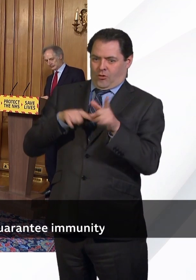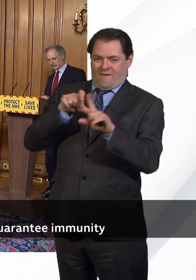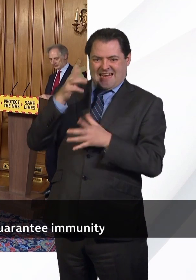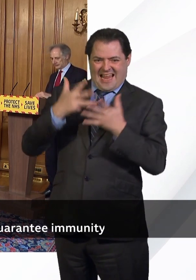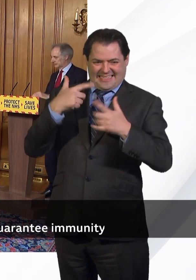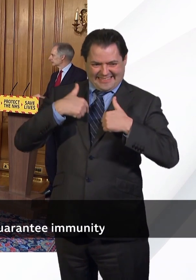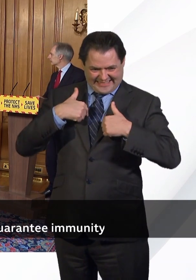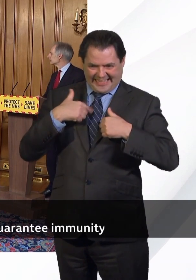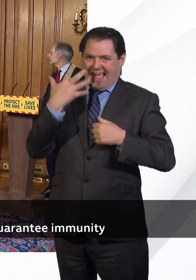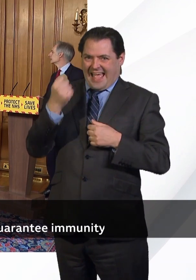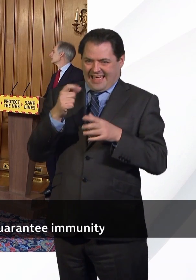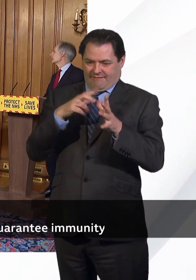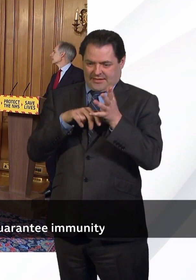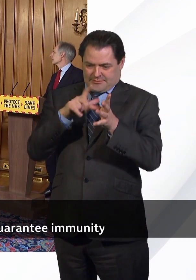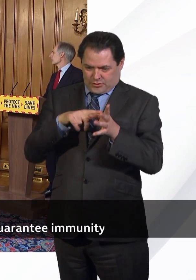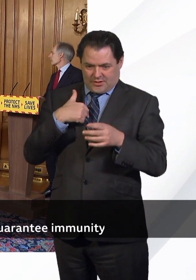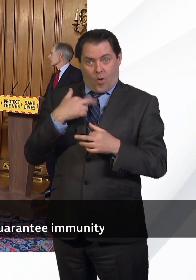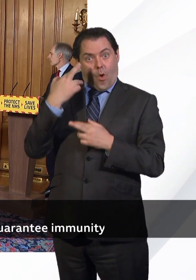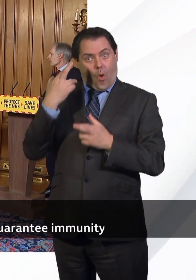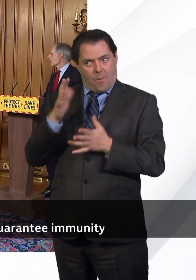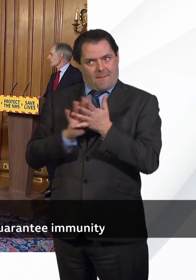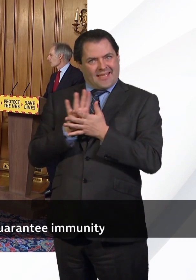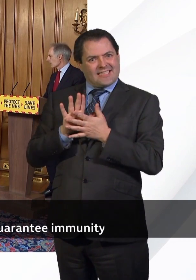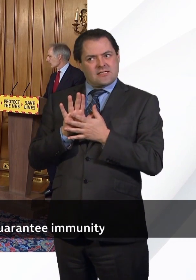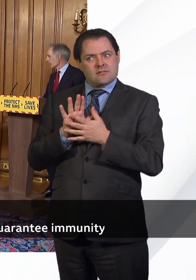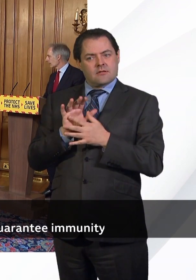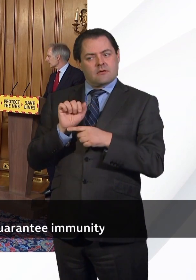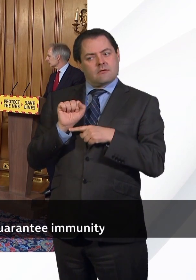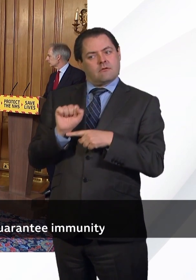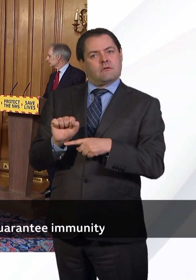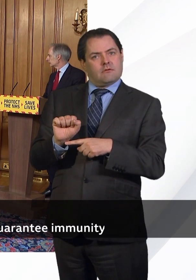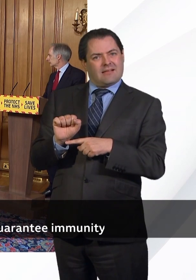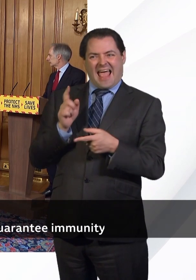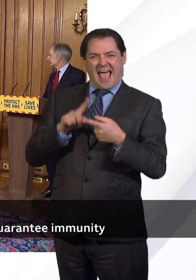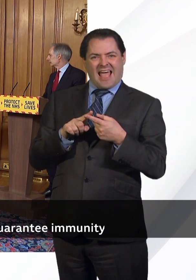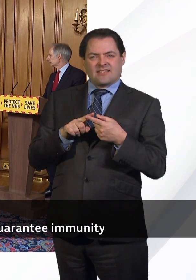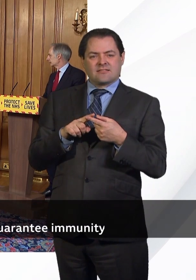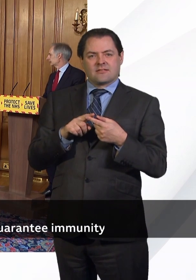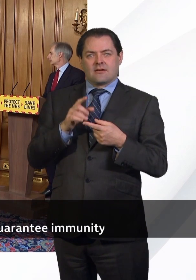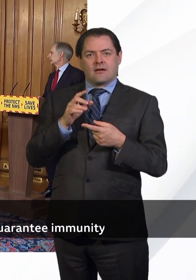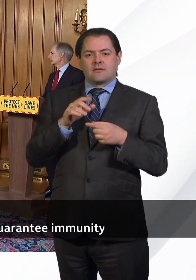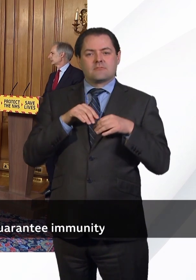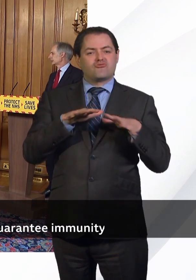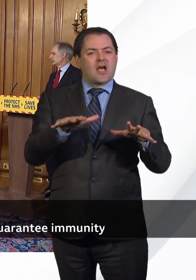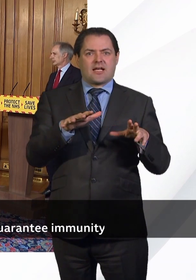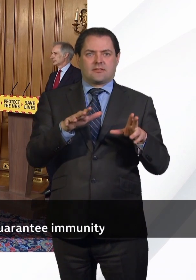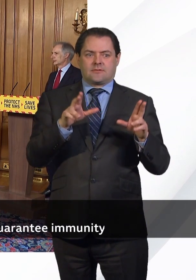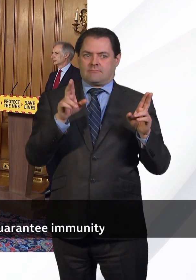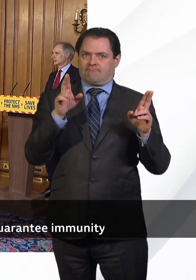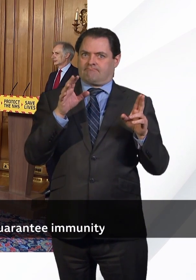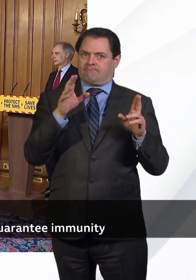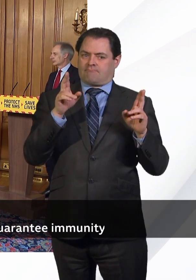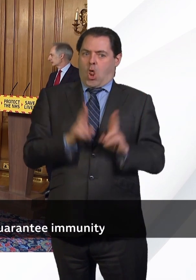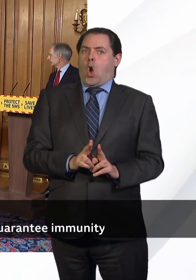antibodies have a low risk of transmitting the disease and a low risk of catching it. Both are